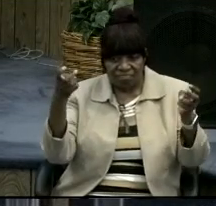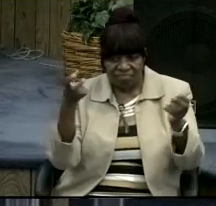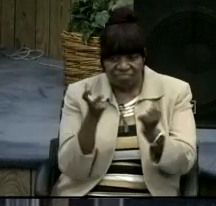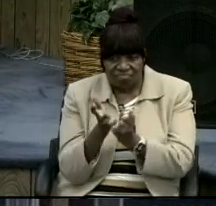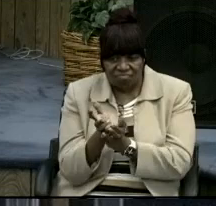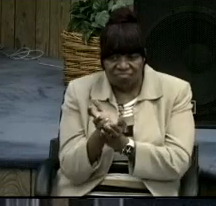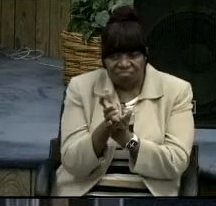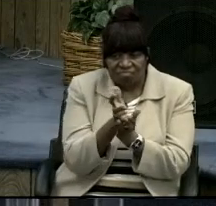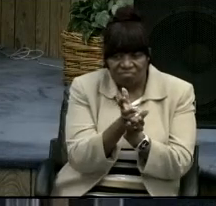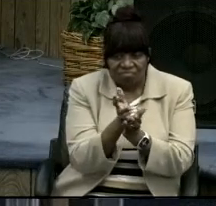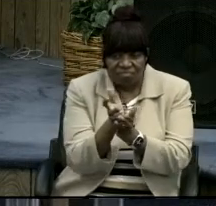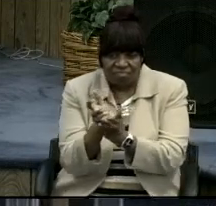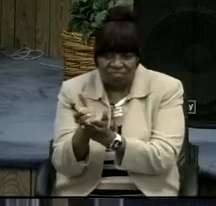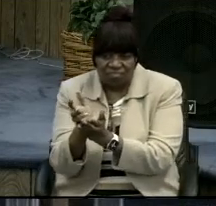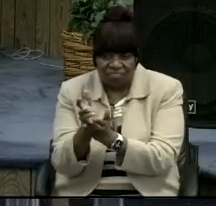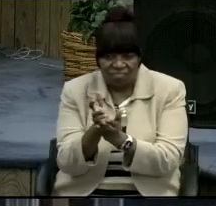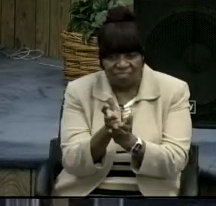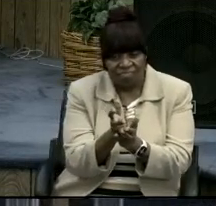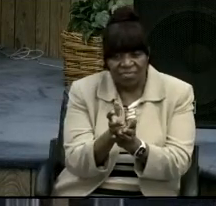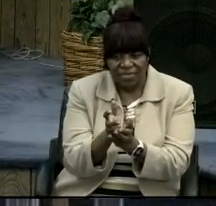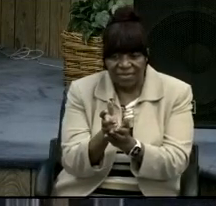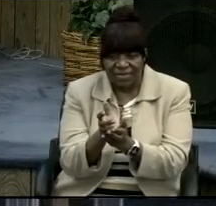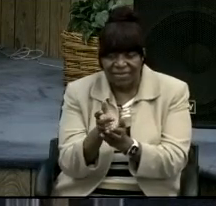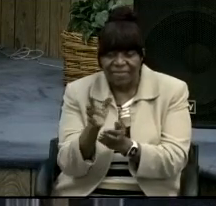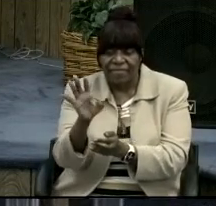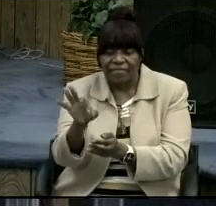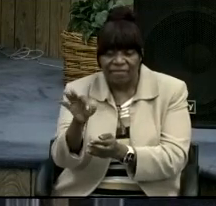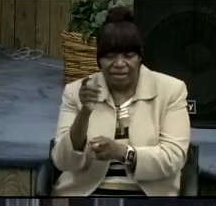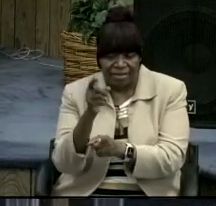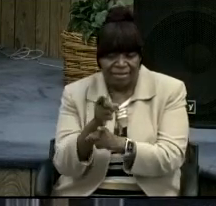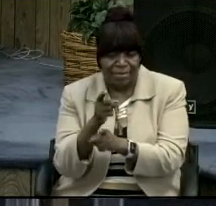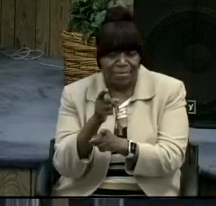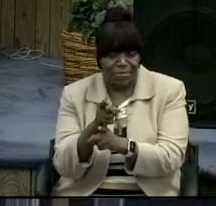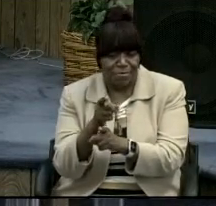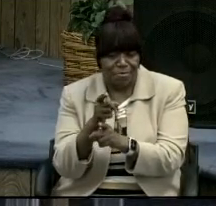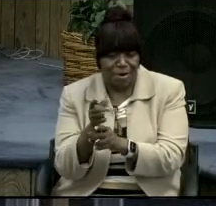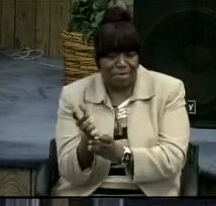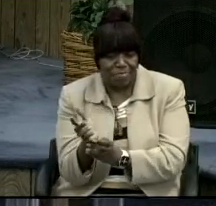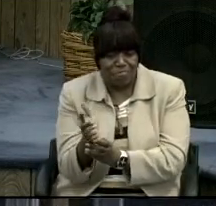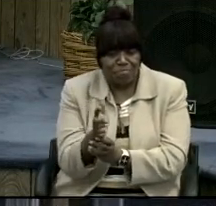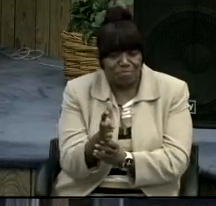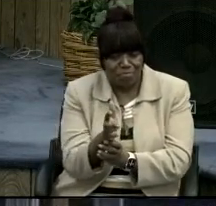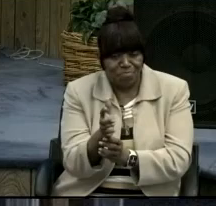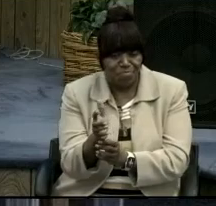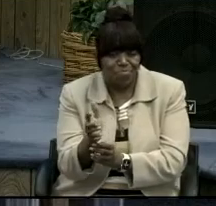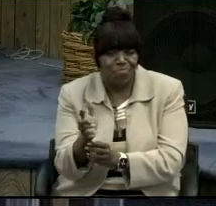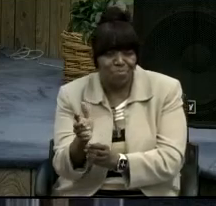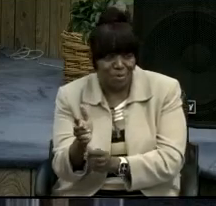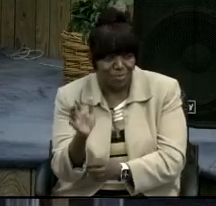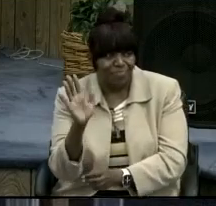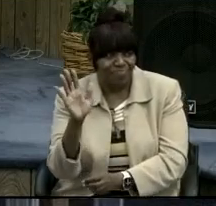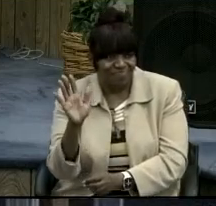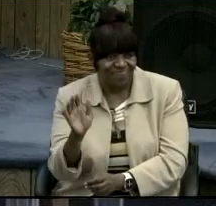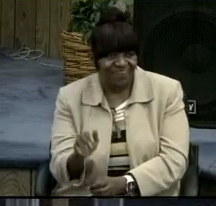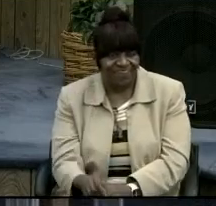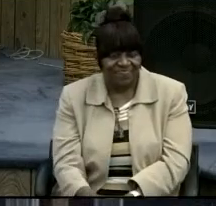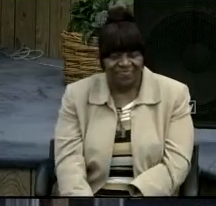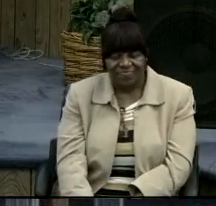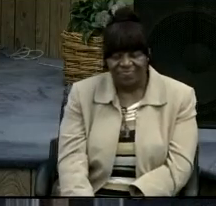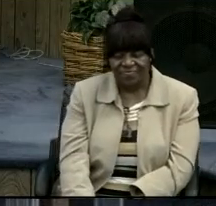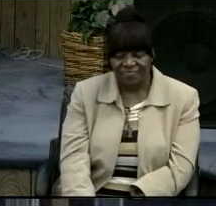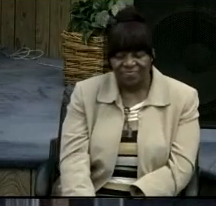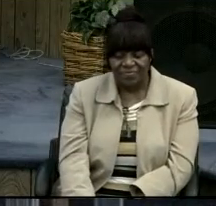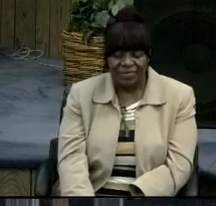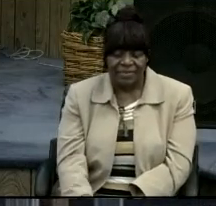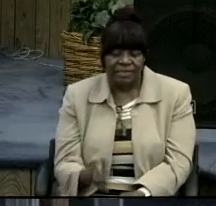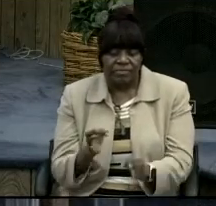Okay, get on the one all the rest of Southeast members getting on, and you'll be in good shape. Amen. But if you don't have